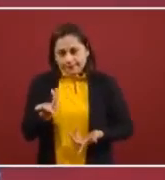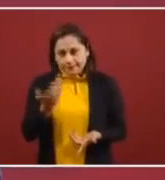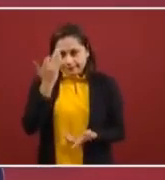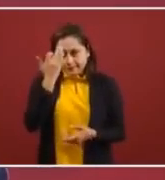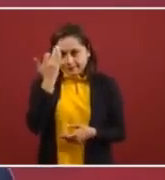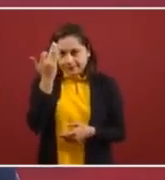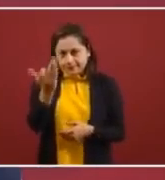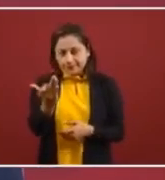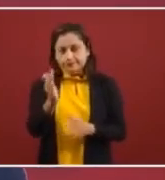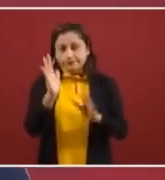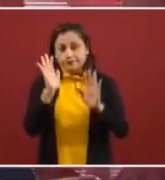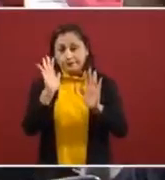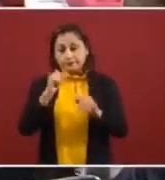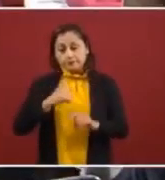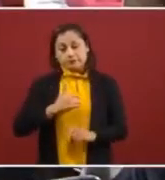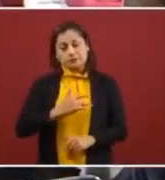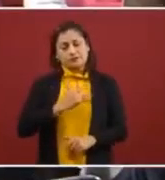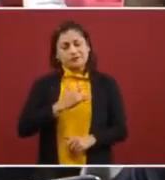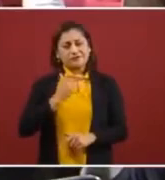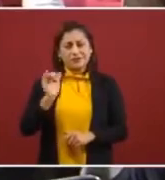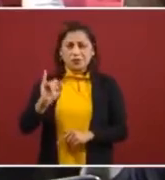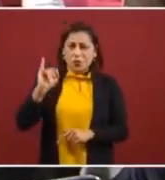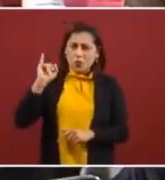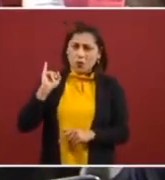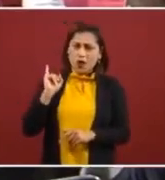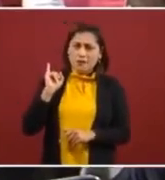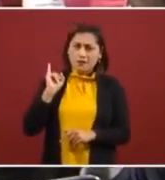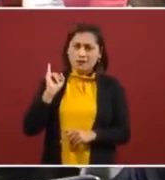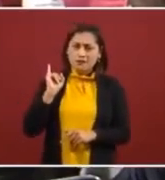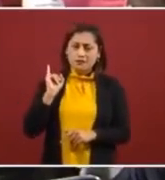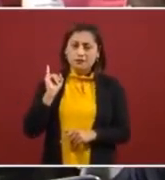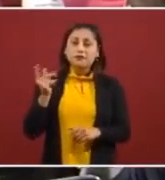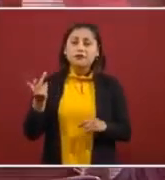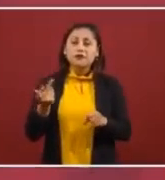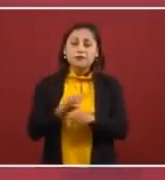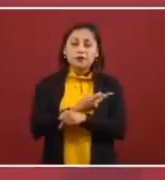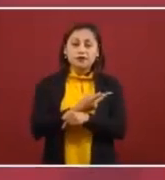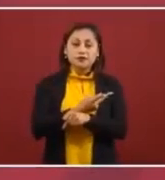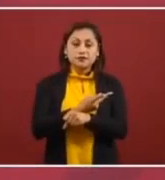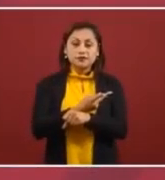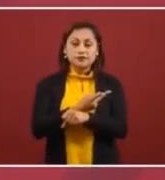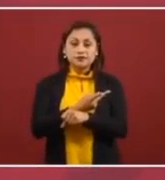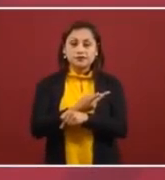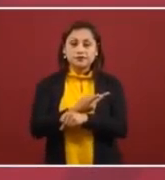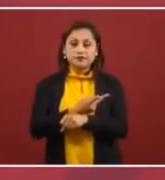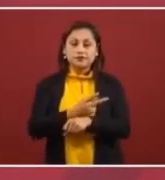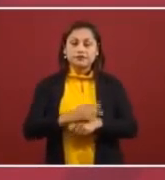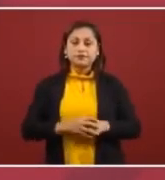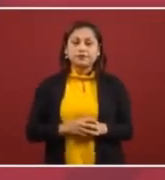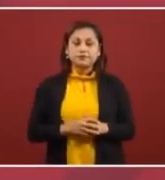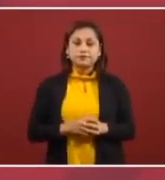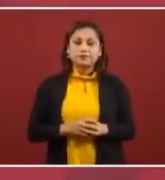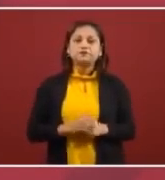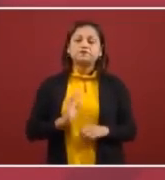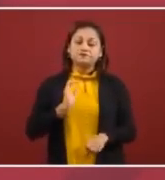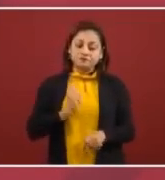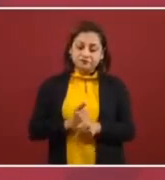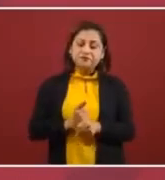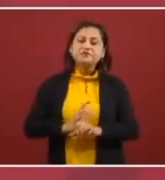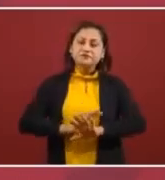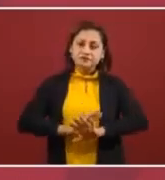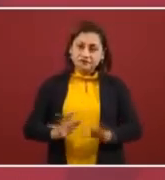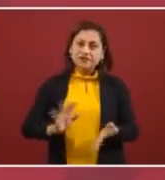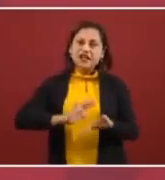And I believe that on Thursday in the afternoon, we demonstrated that there was a